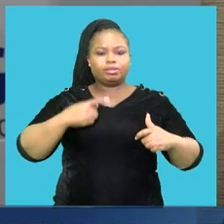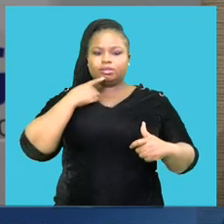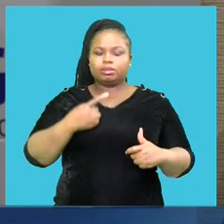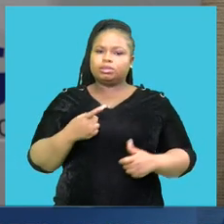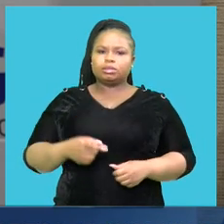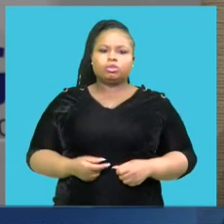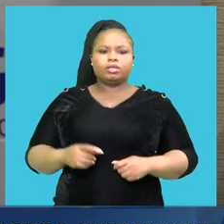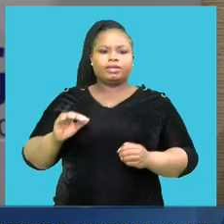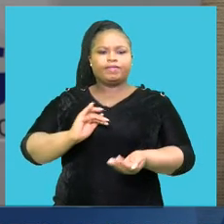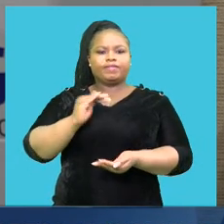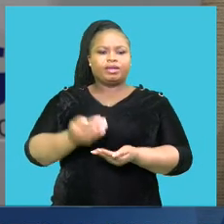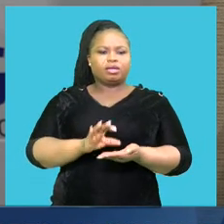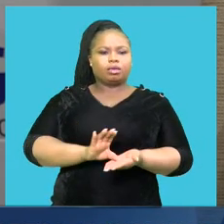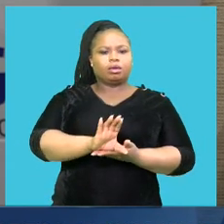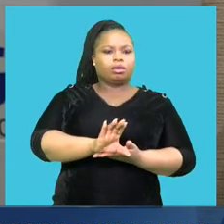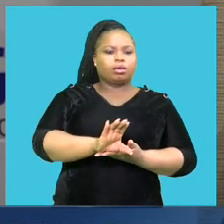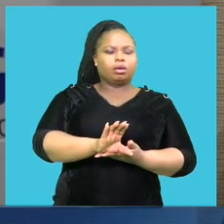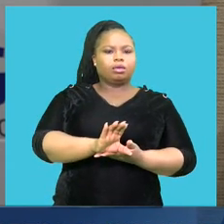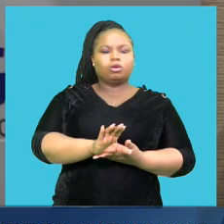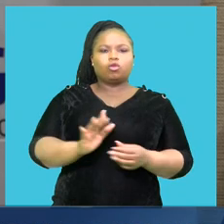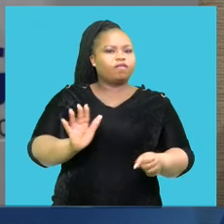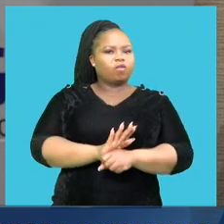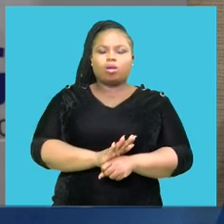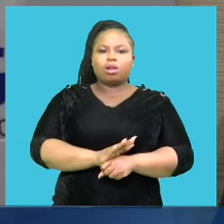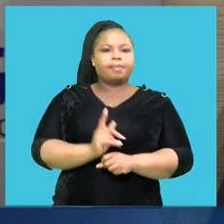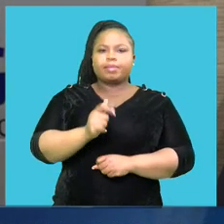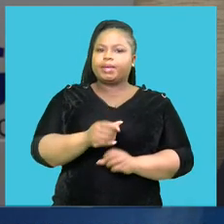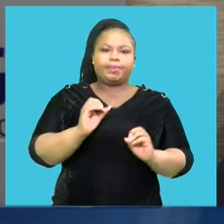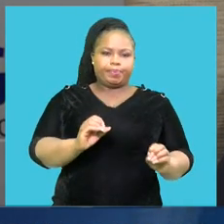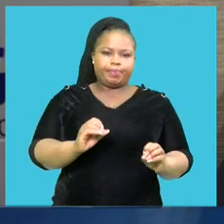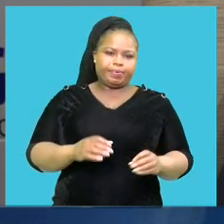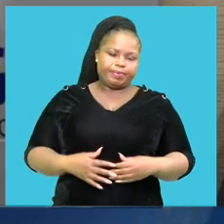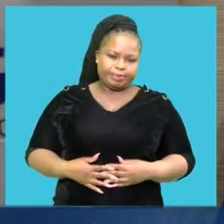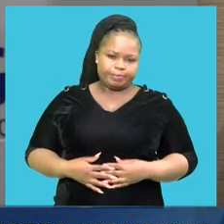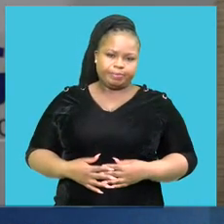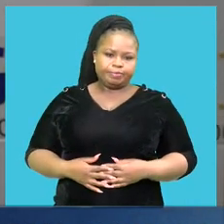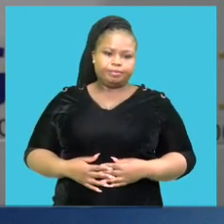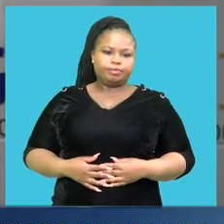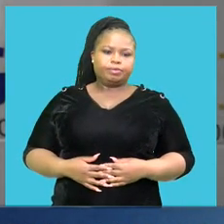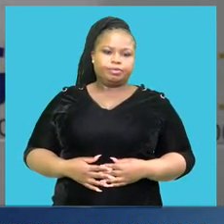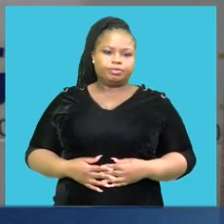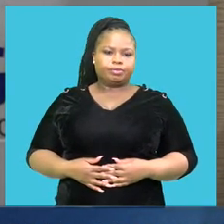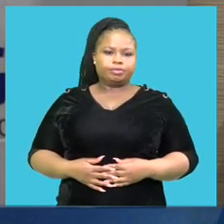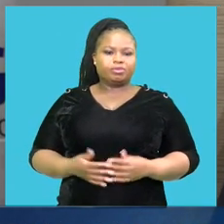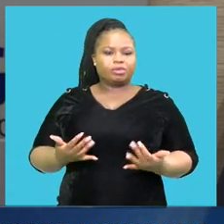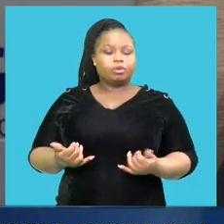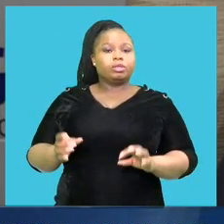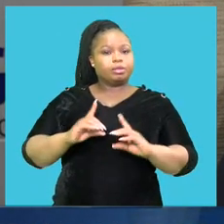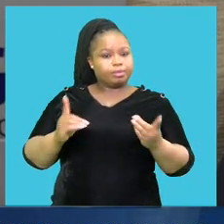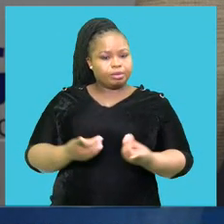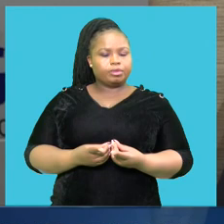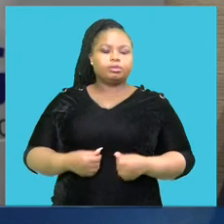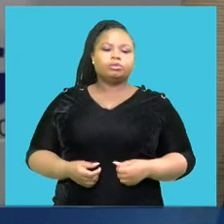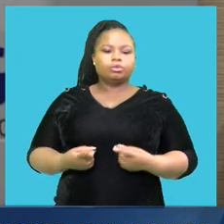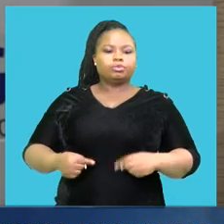only funded a bit instead of the whole amount of money that they actually had requested from the department. So the department, we've been